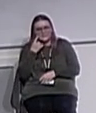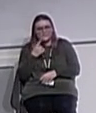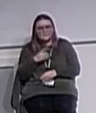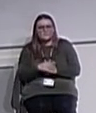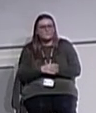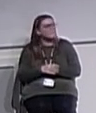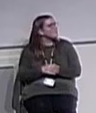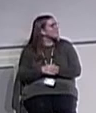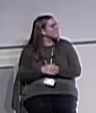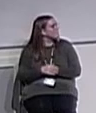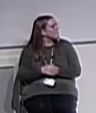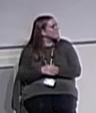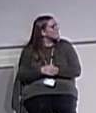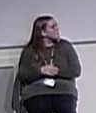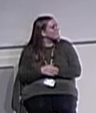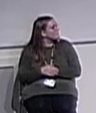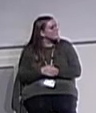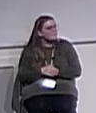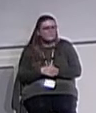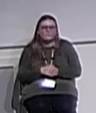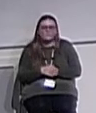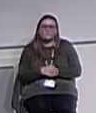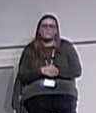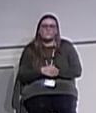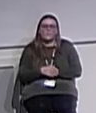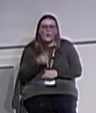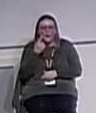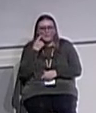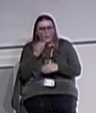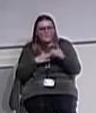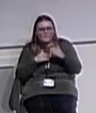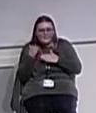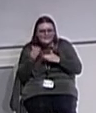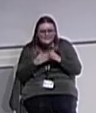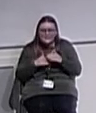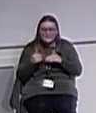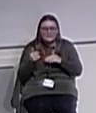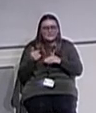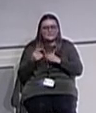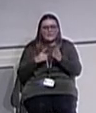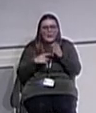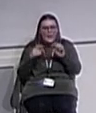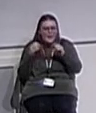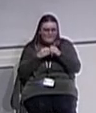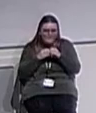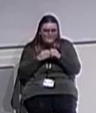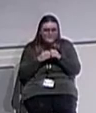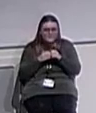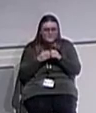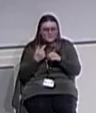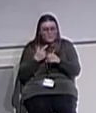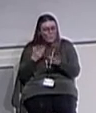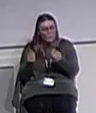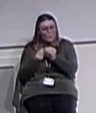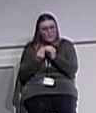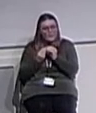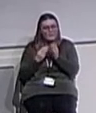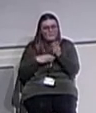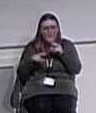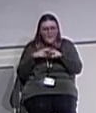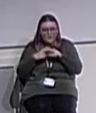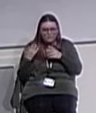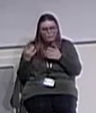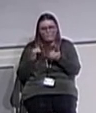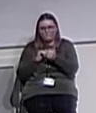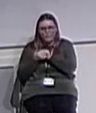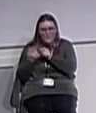of the buildings that the students can use. You can come with the parents or a friend.